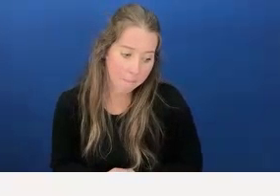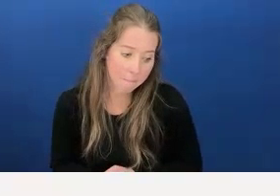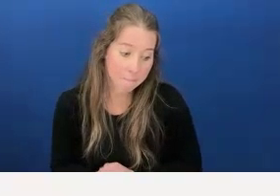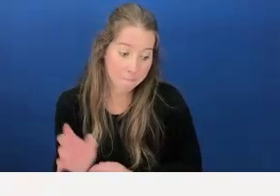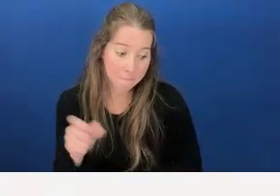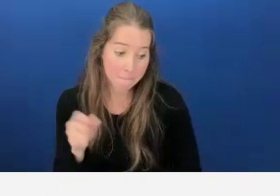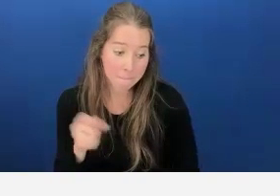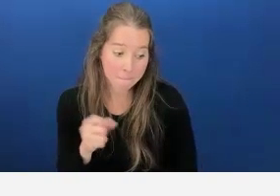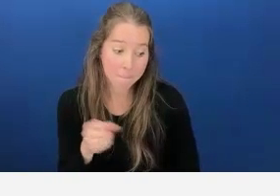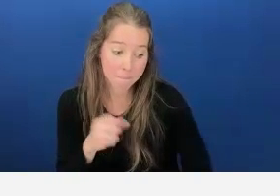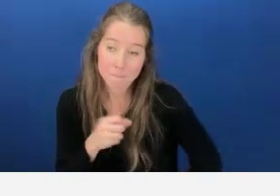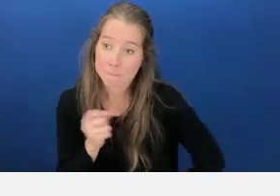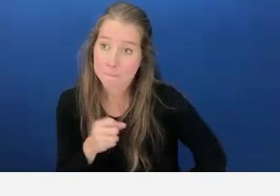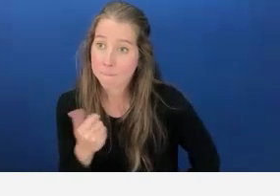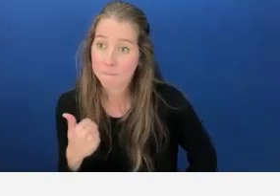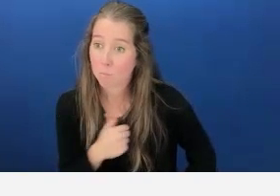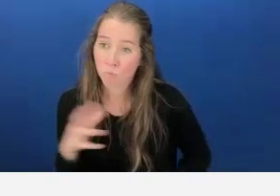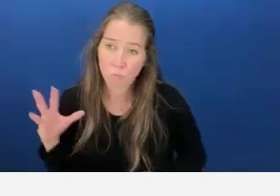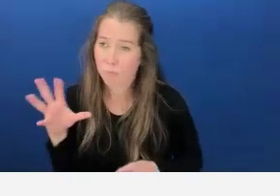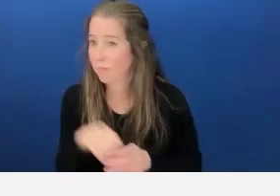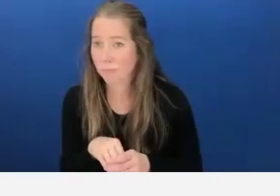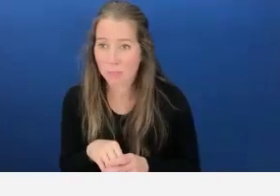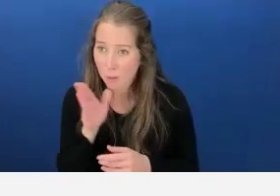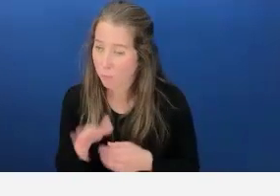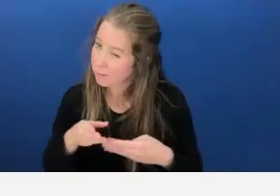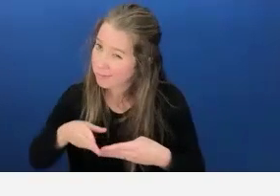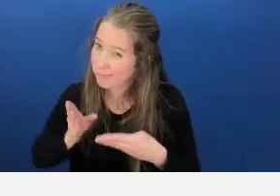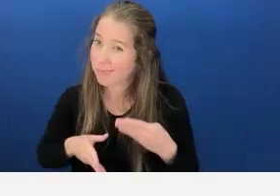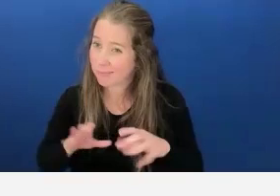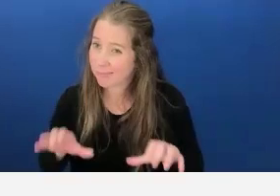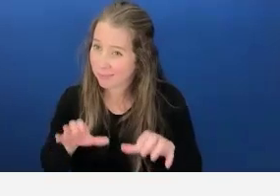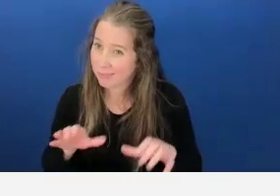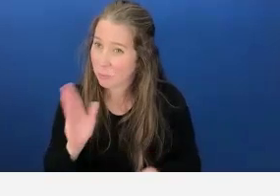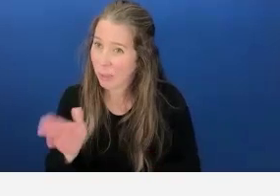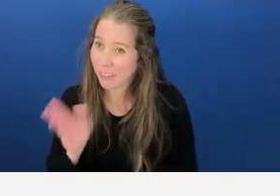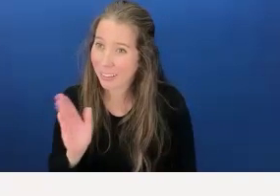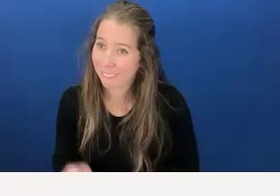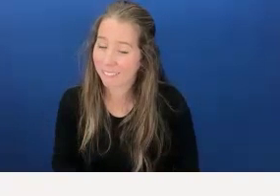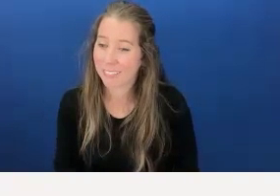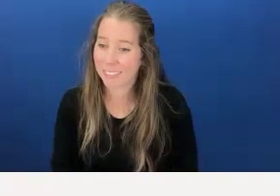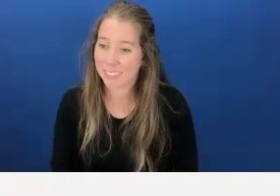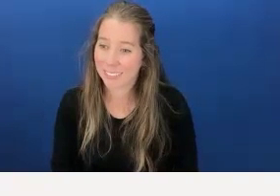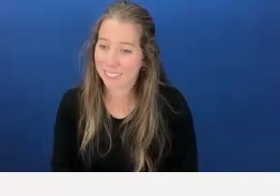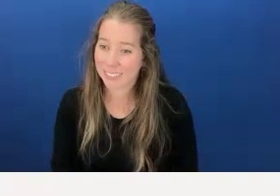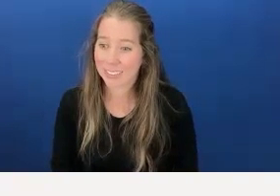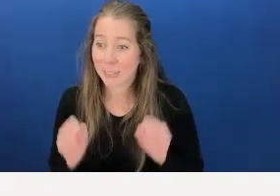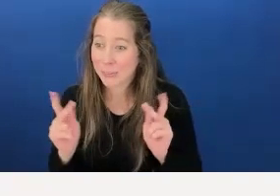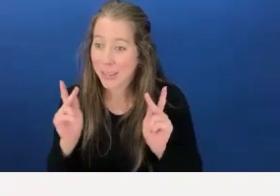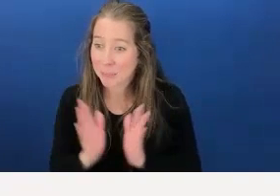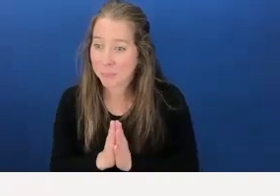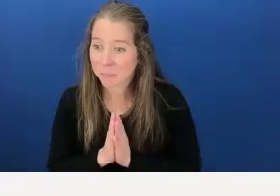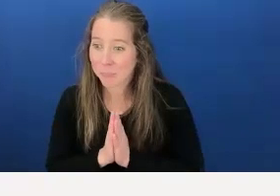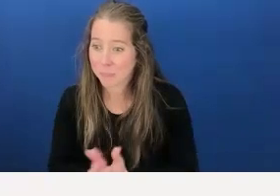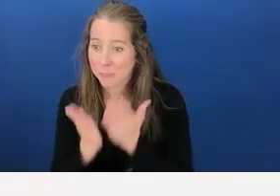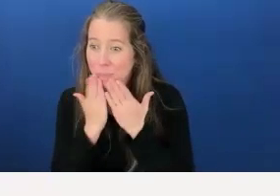Yeah, we're in it. It's gonna get done. Right? Okay. Well,